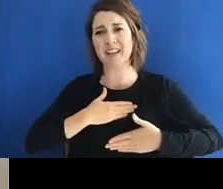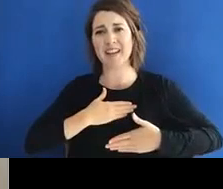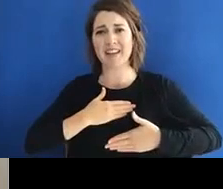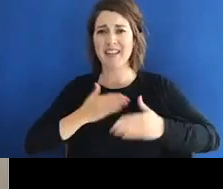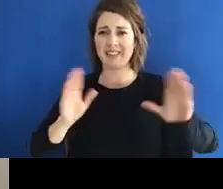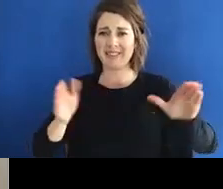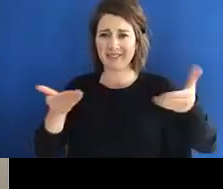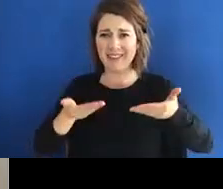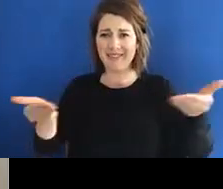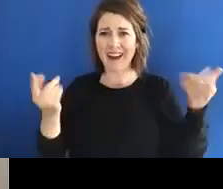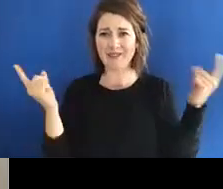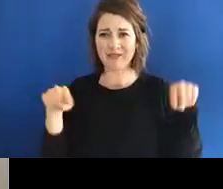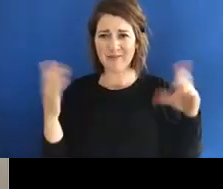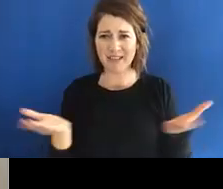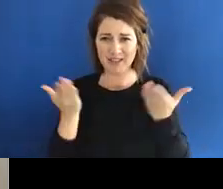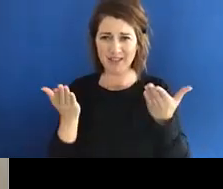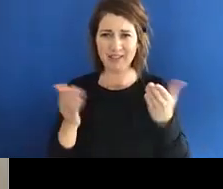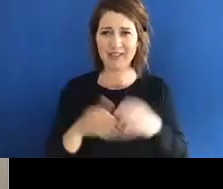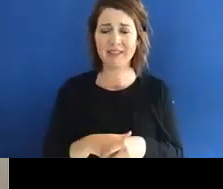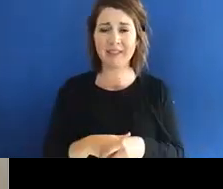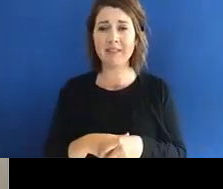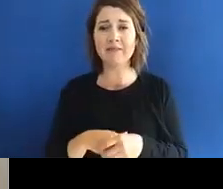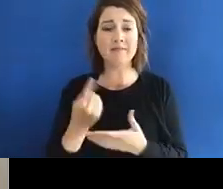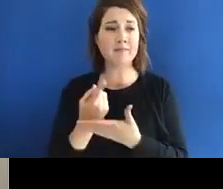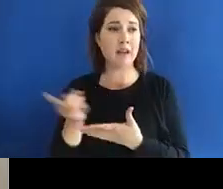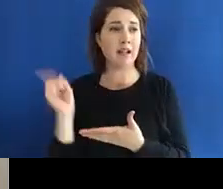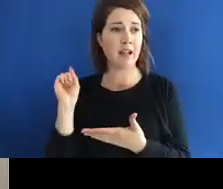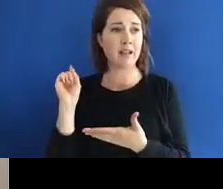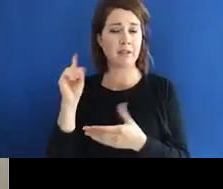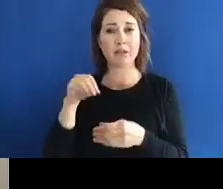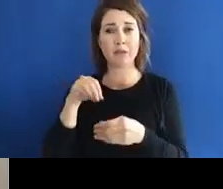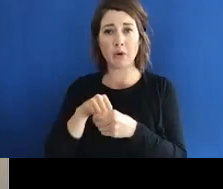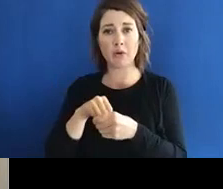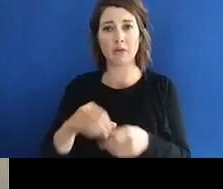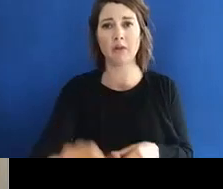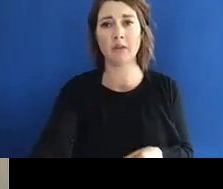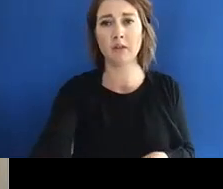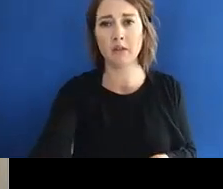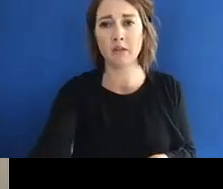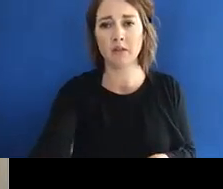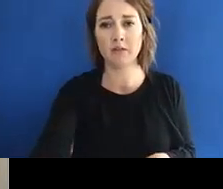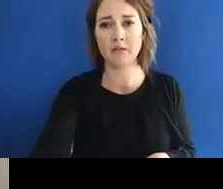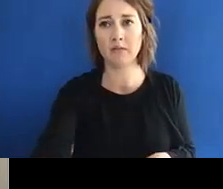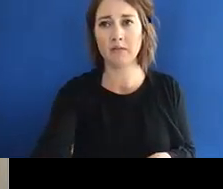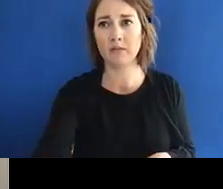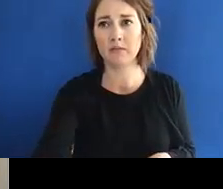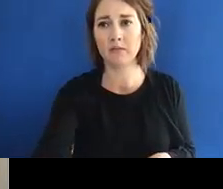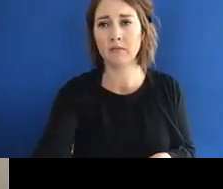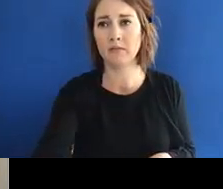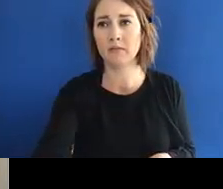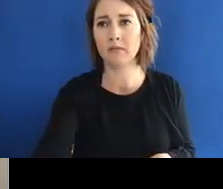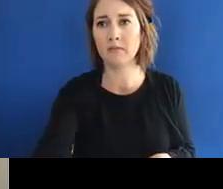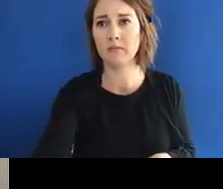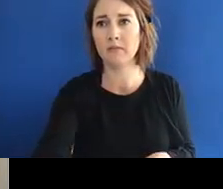here. It seems like just last week when we were in Portland eating lobster together, and here we are in